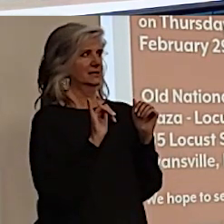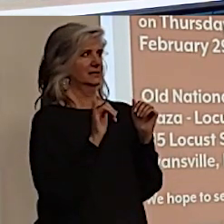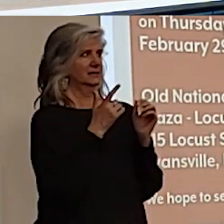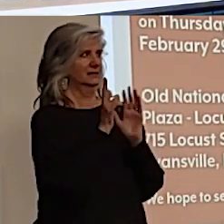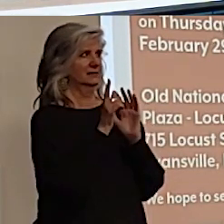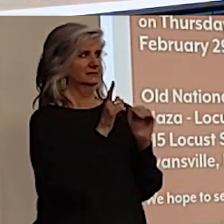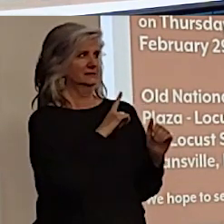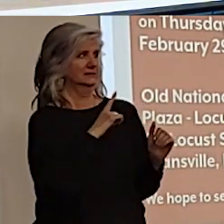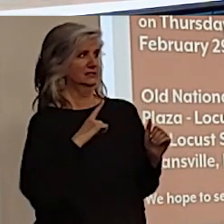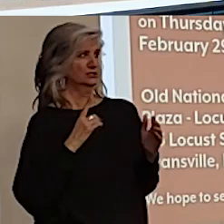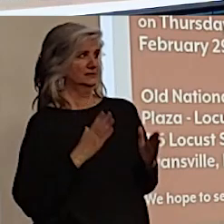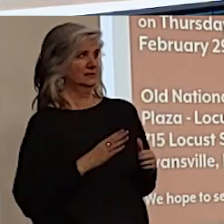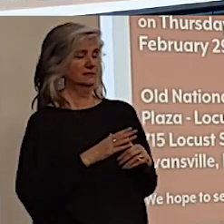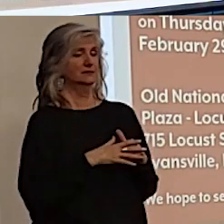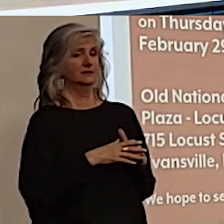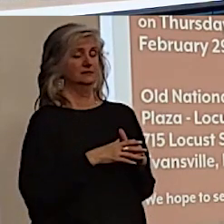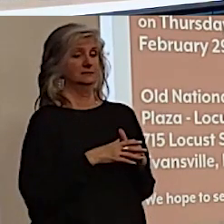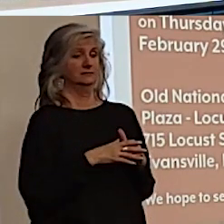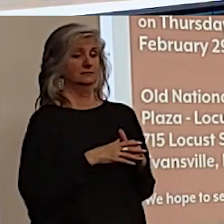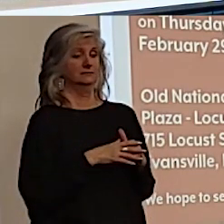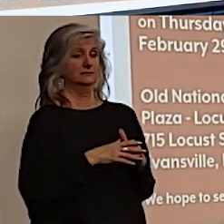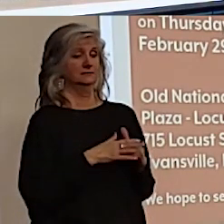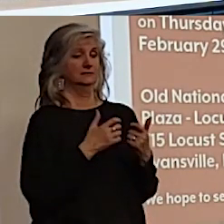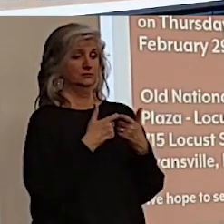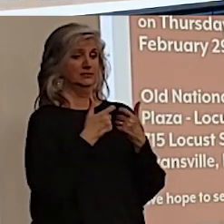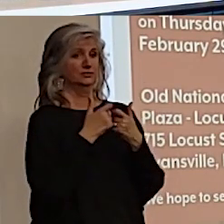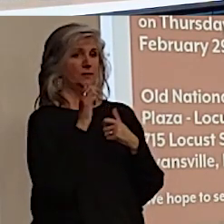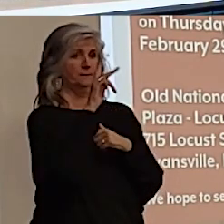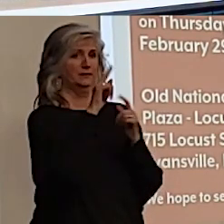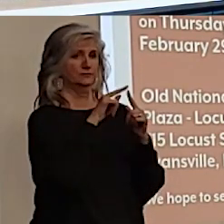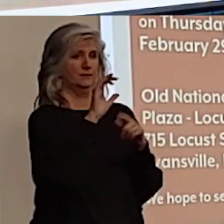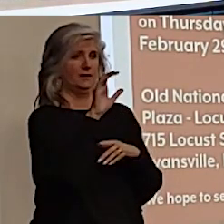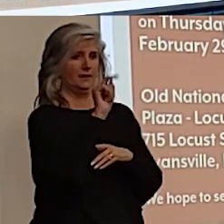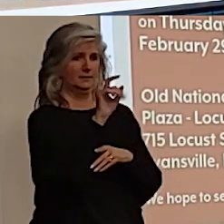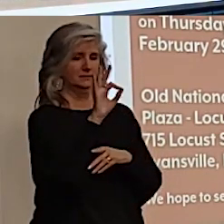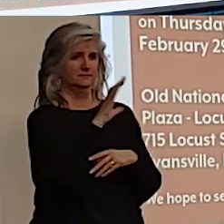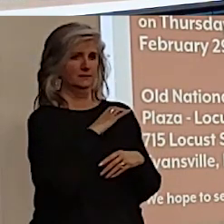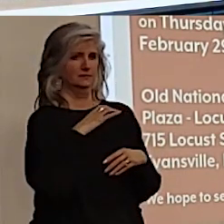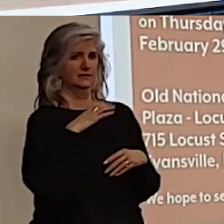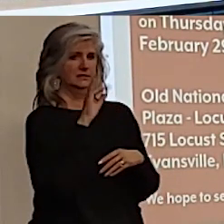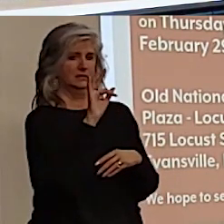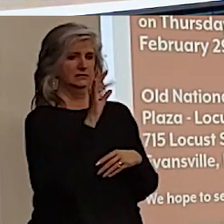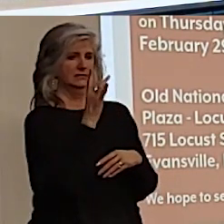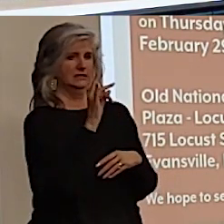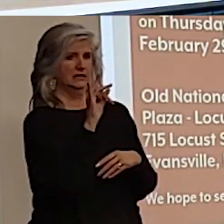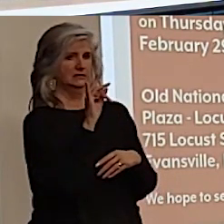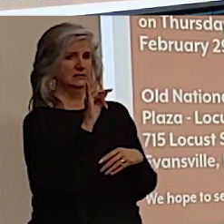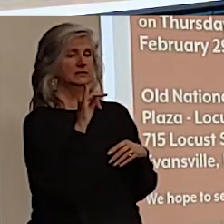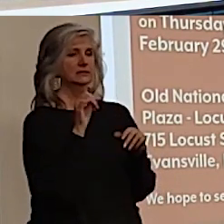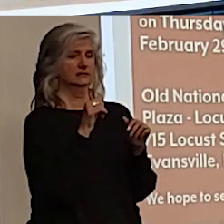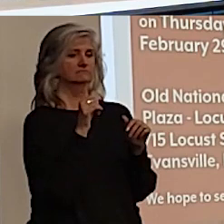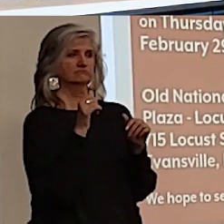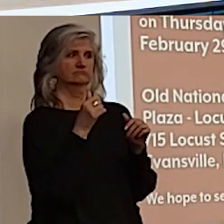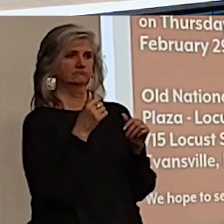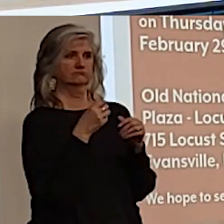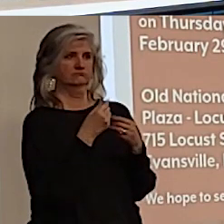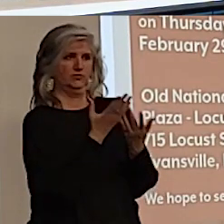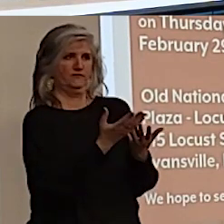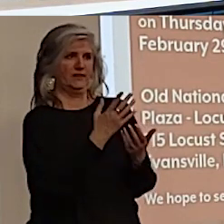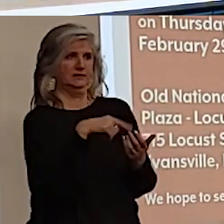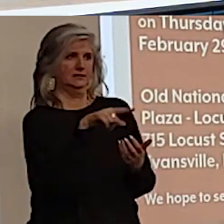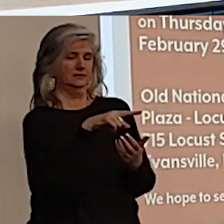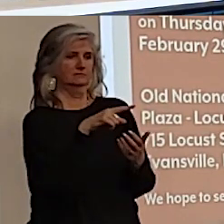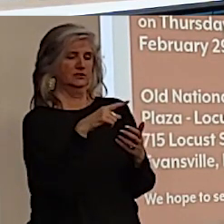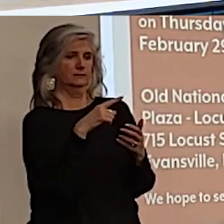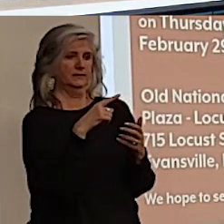legislated municipal utilities go back to an act of Congress from about 1918, which enabled them to be created and